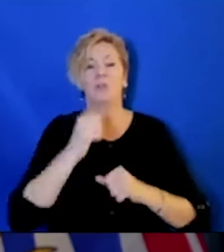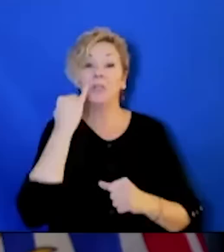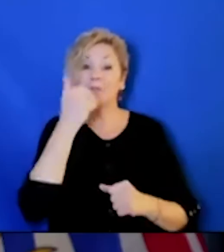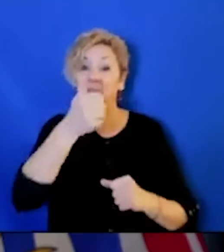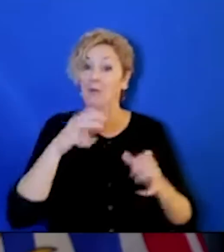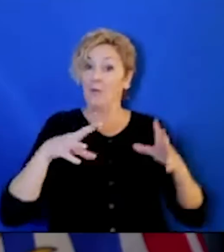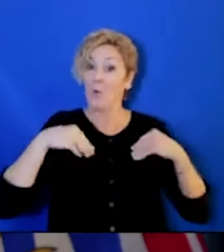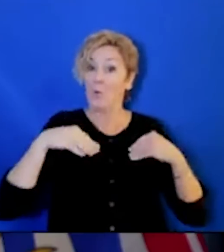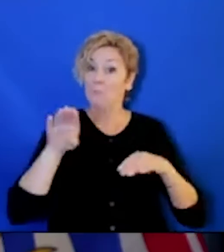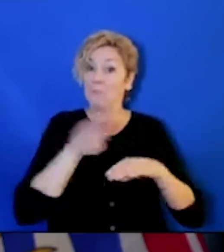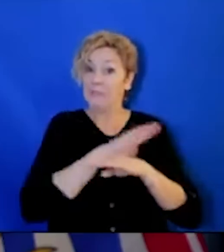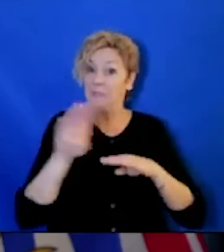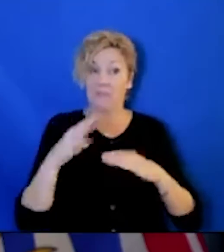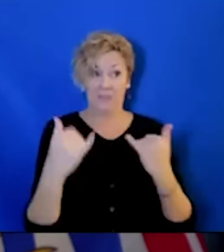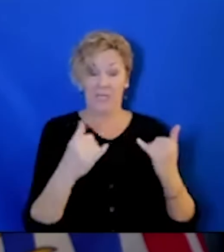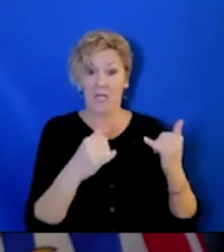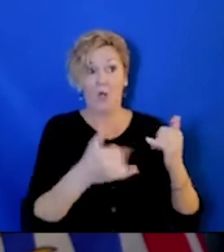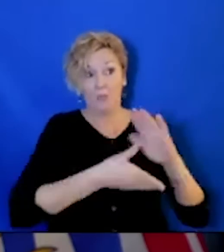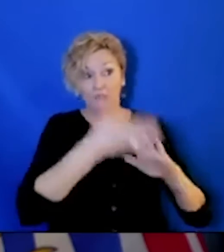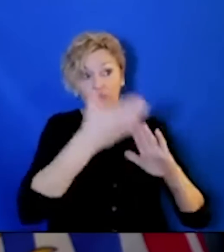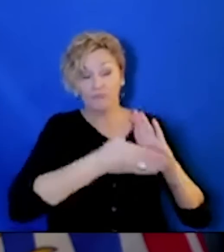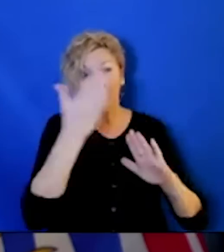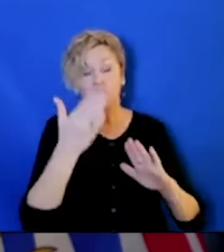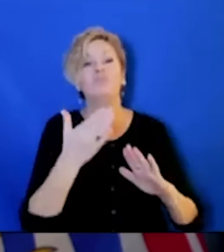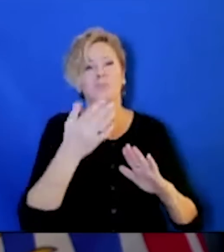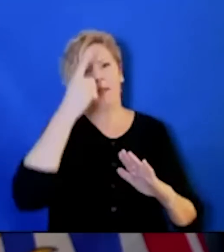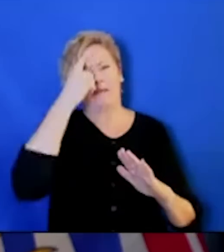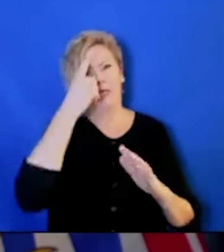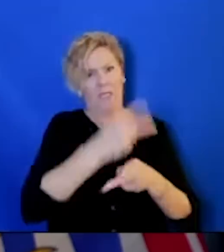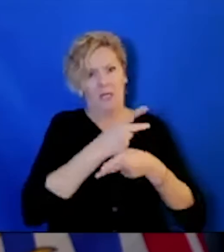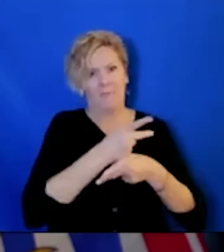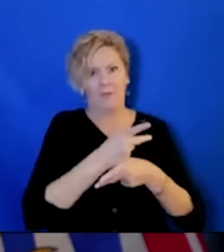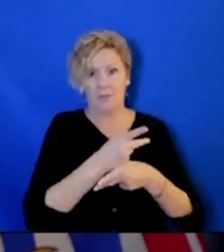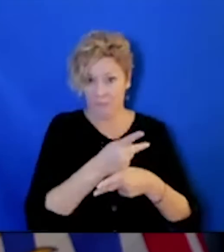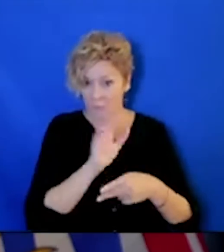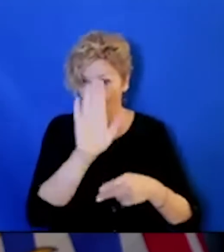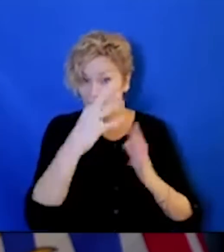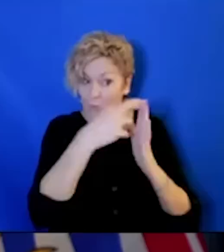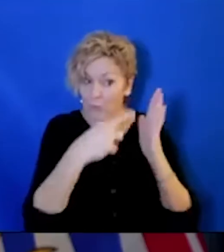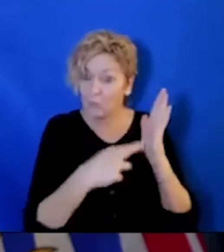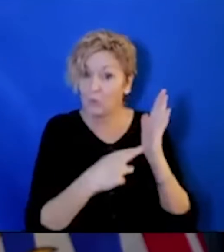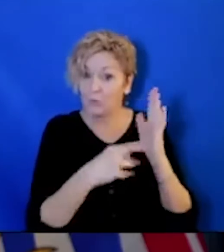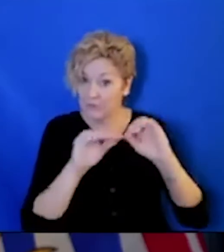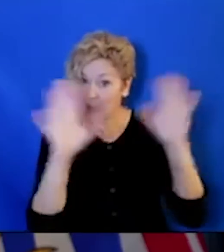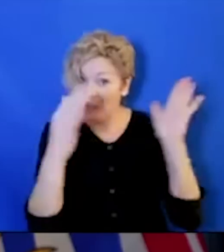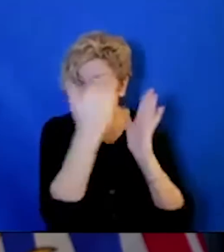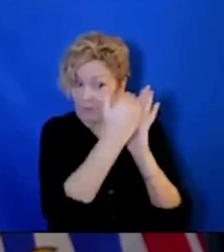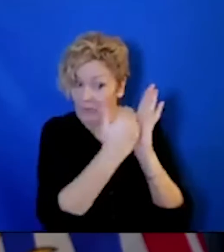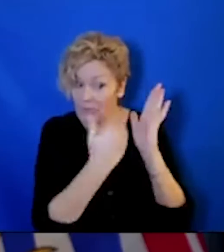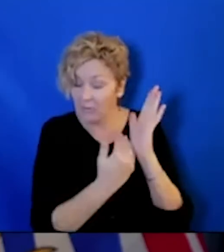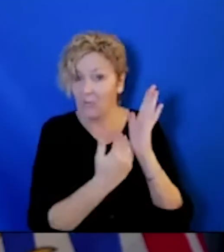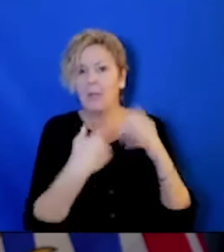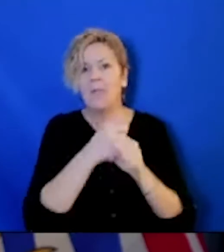businesses operating in Vancouver Coastal and Fraser Health, we know now we must ensure that all of your employees are doing a